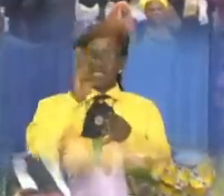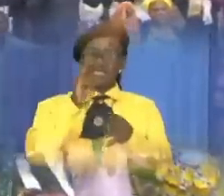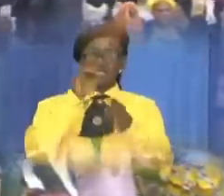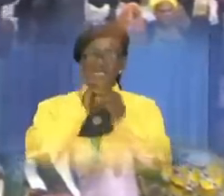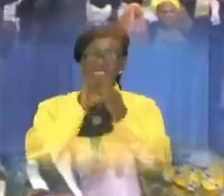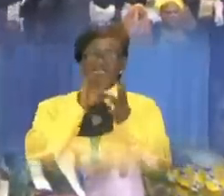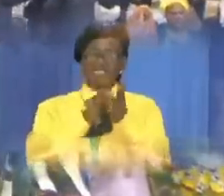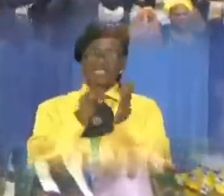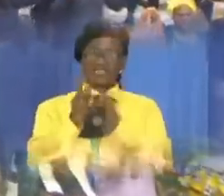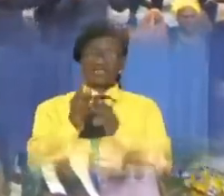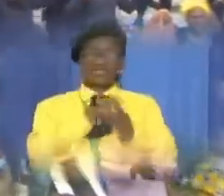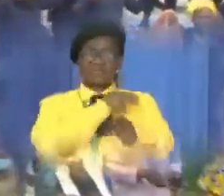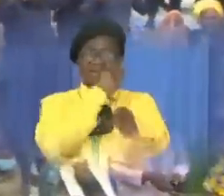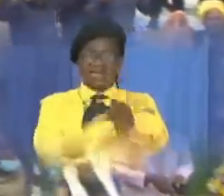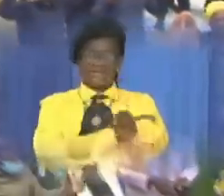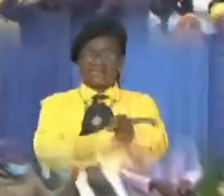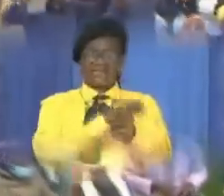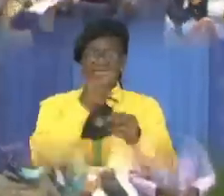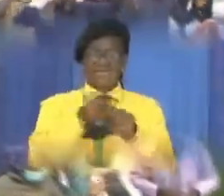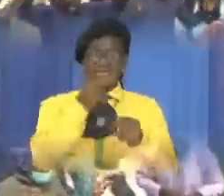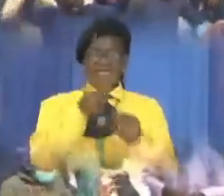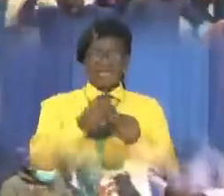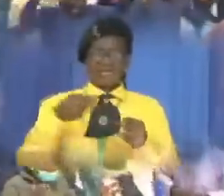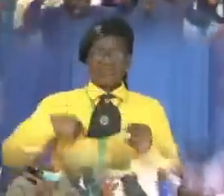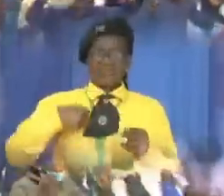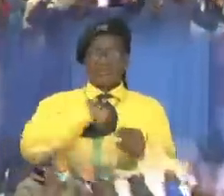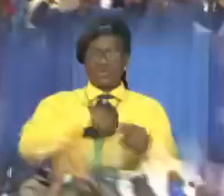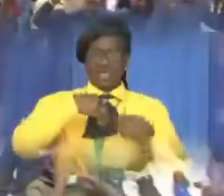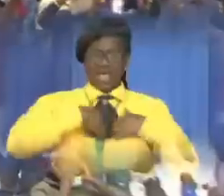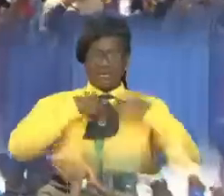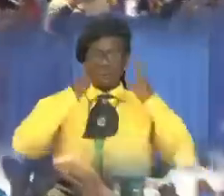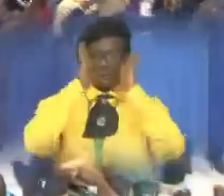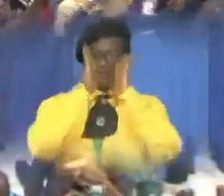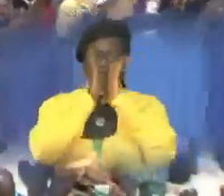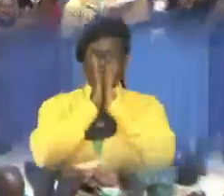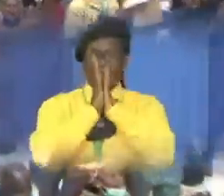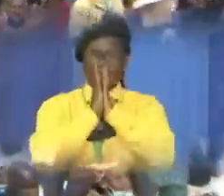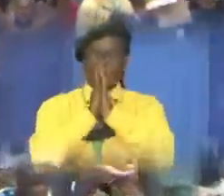In Jesus' mighty name we have prayed.